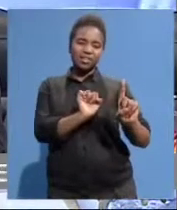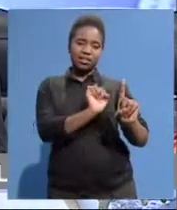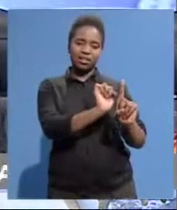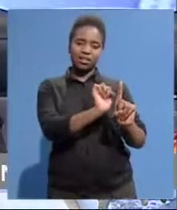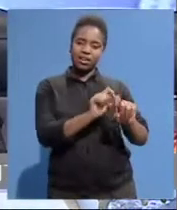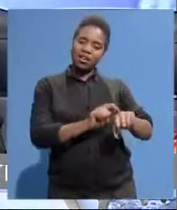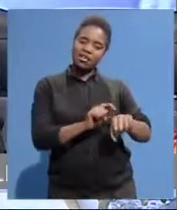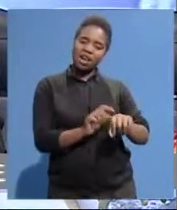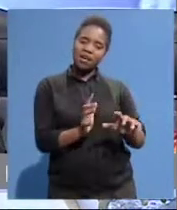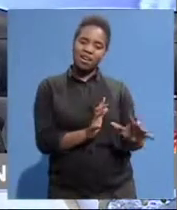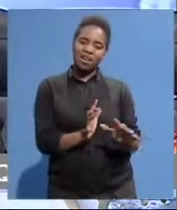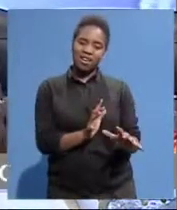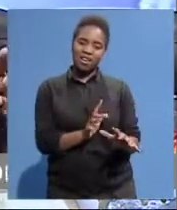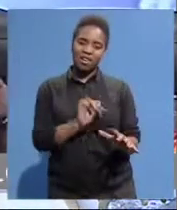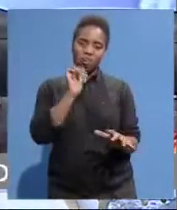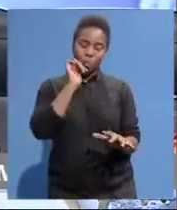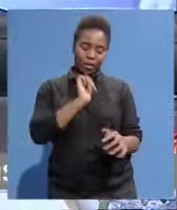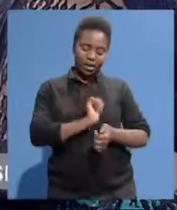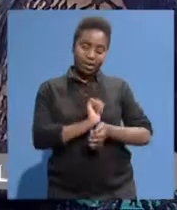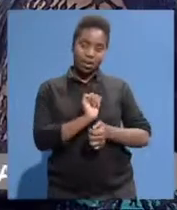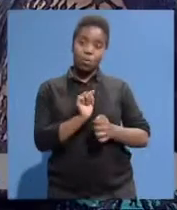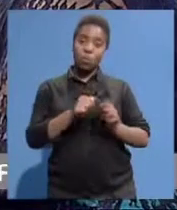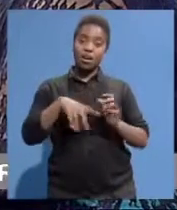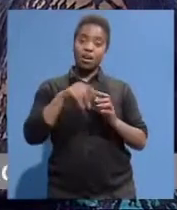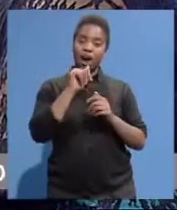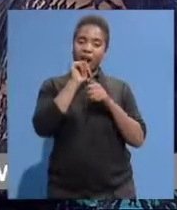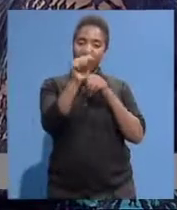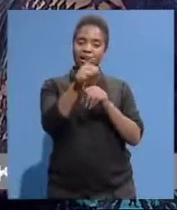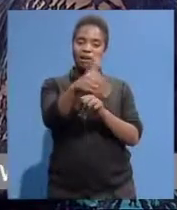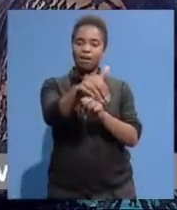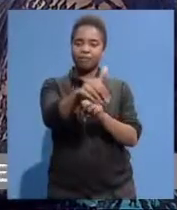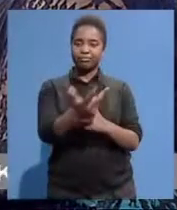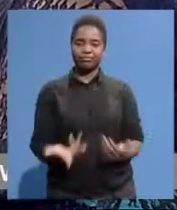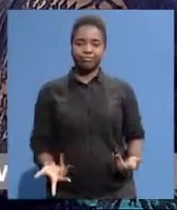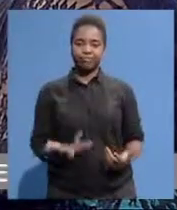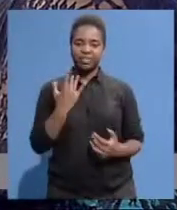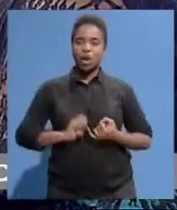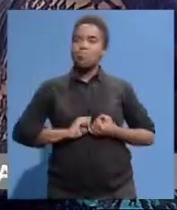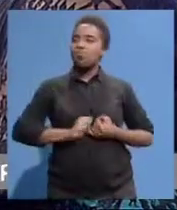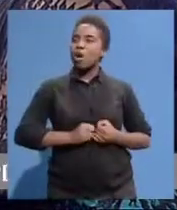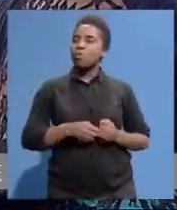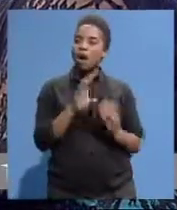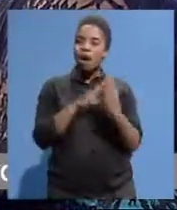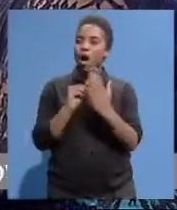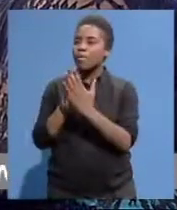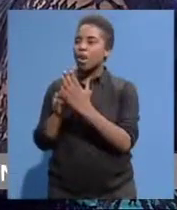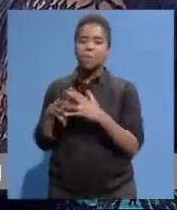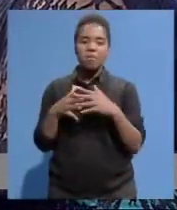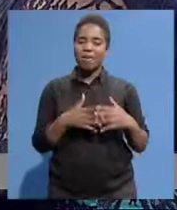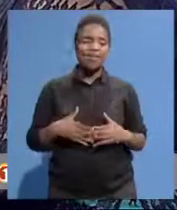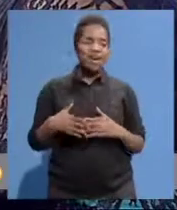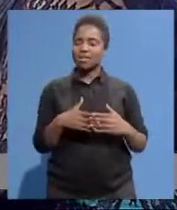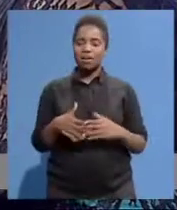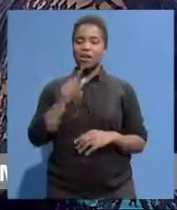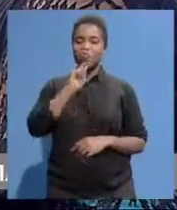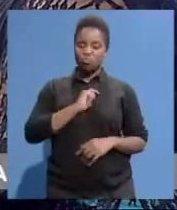career. And when she got into exile, she realized that, you know, it's not going to do me any favors to try and be like any of the Americans or the Europeans.